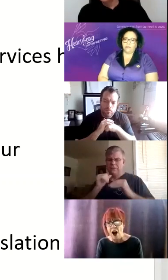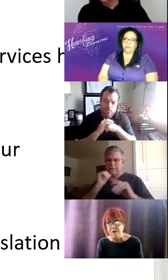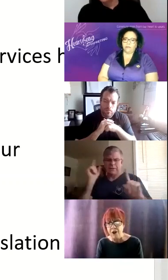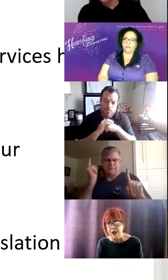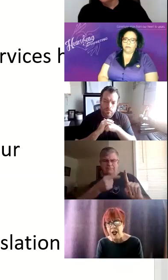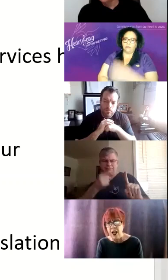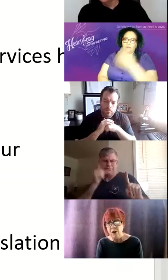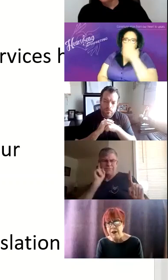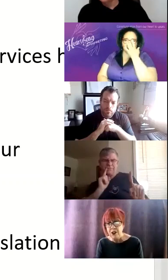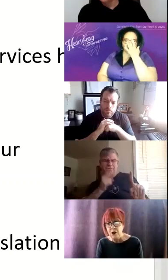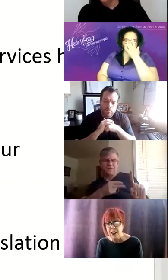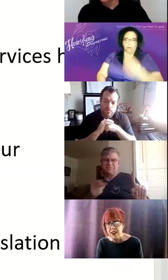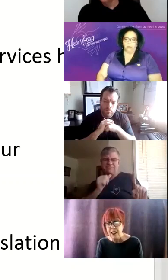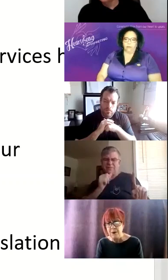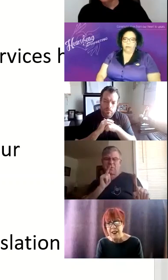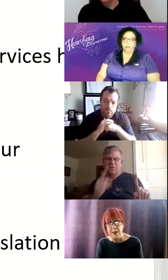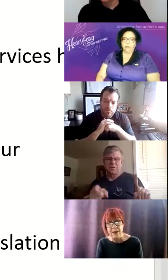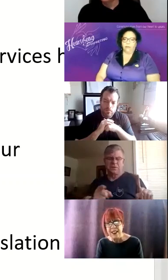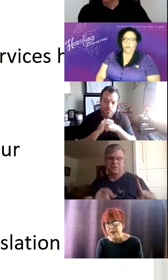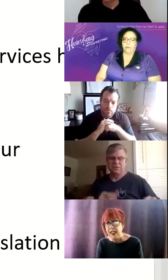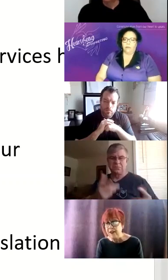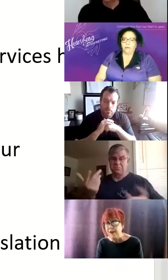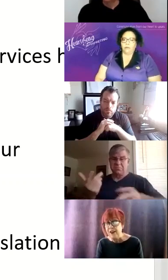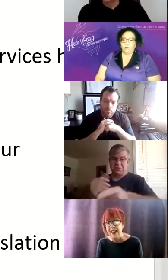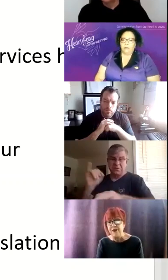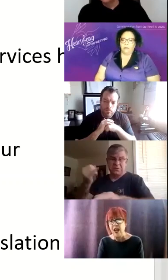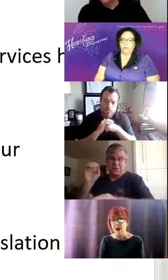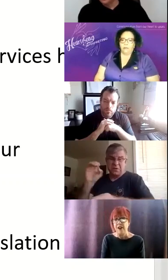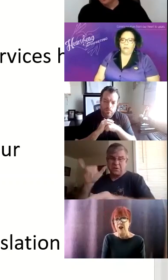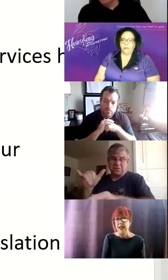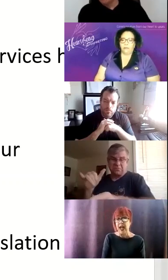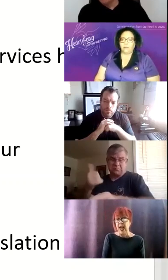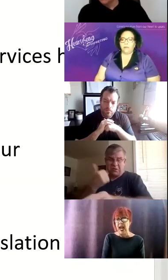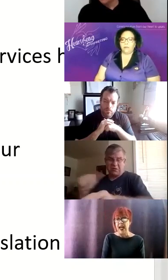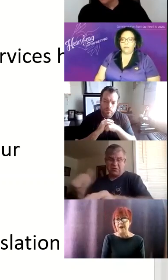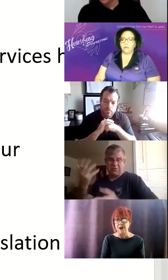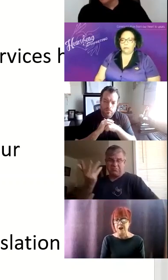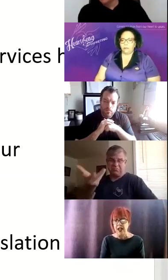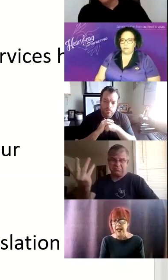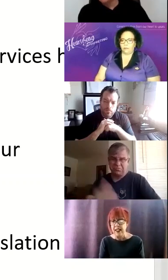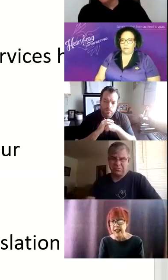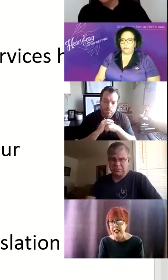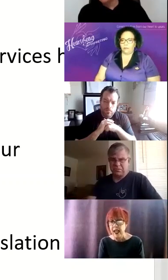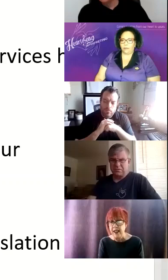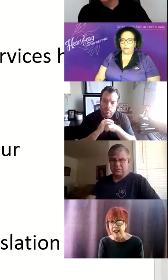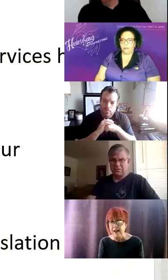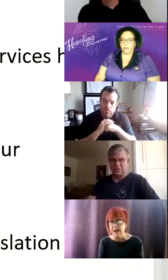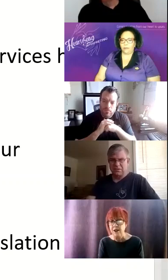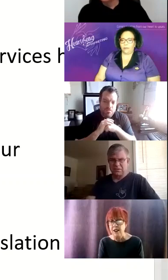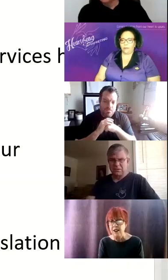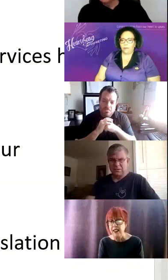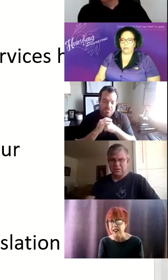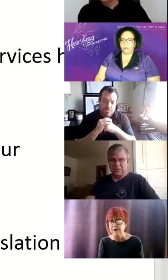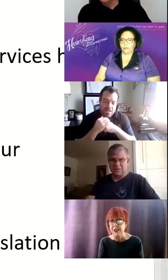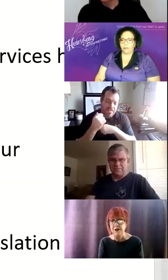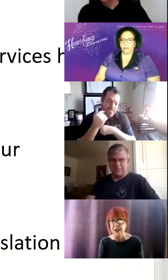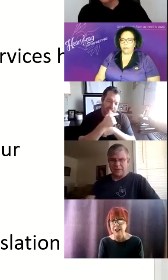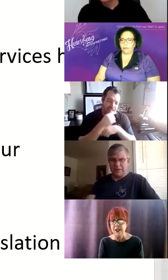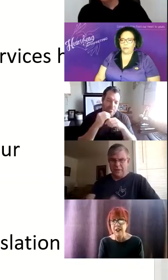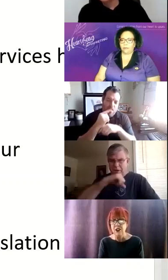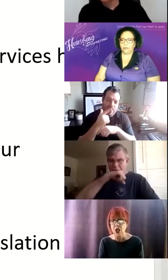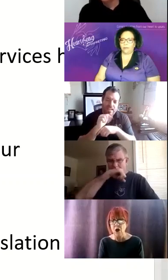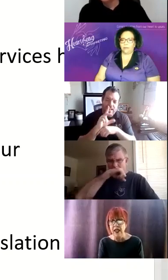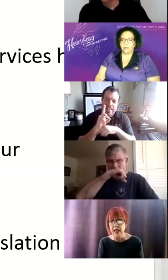to offer resources, but specifically for the deaf and hard of hearing, I haven't heard anything. I don't know, Caleb, you